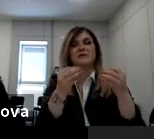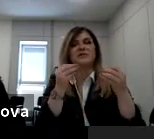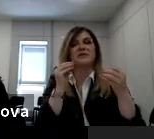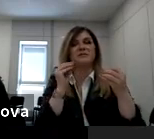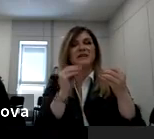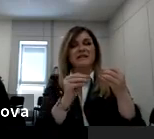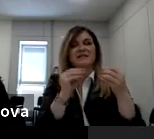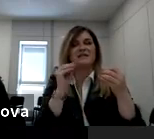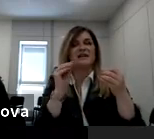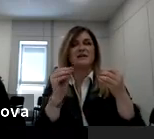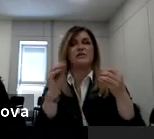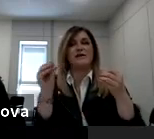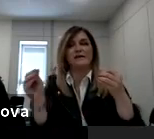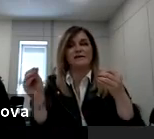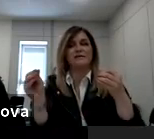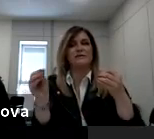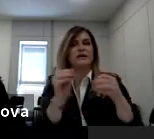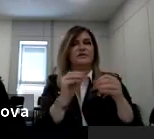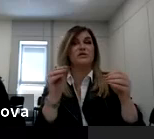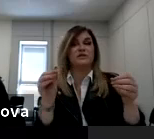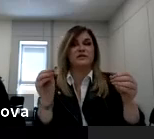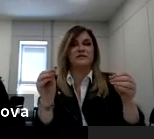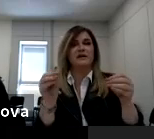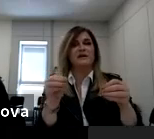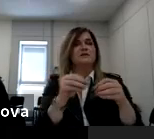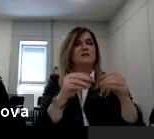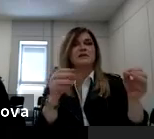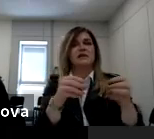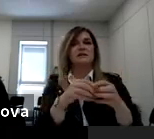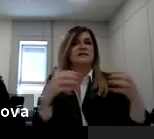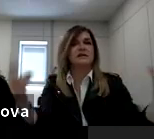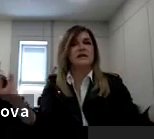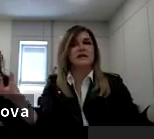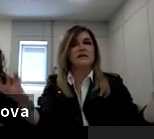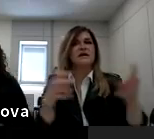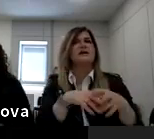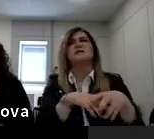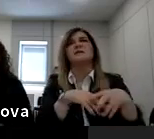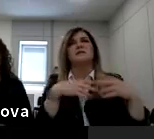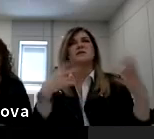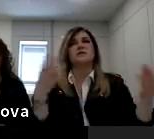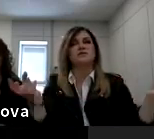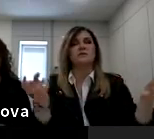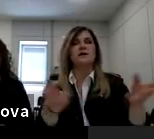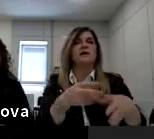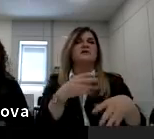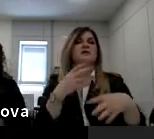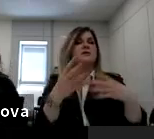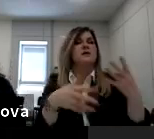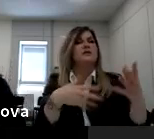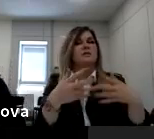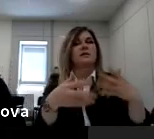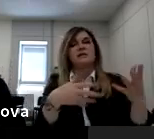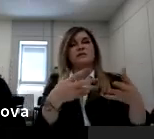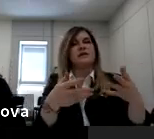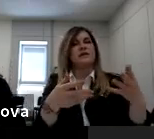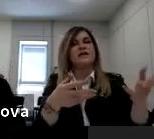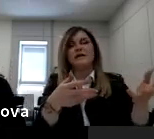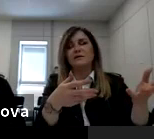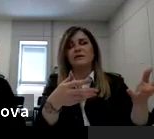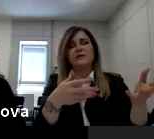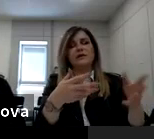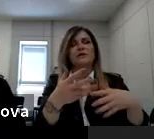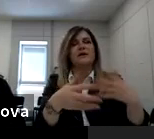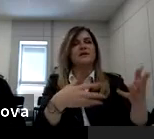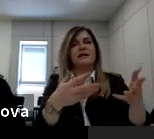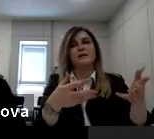pixel, so you can place it anywhere where you want it. So it's not a string, it's not a tube, so you can place it without